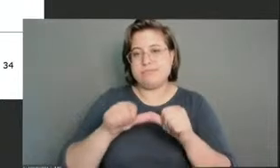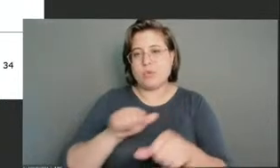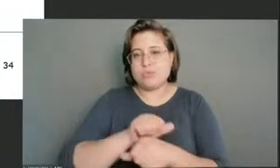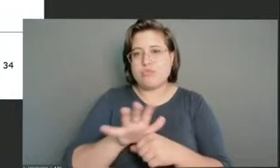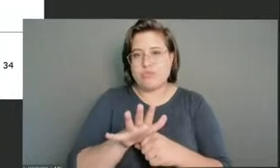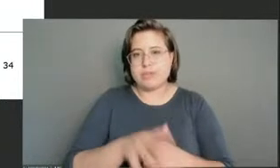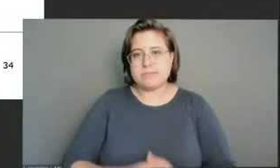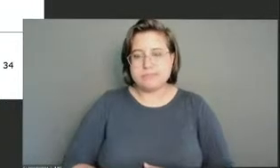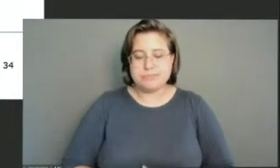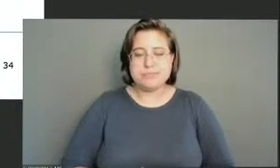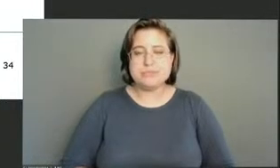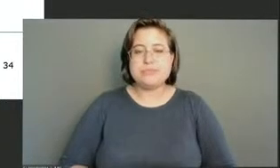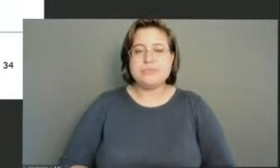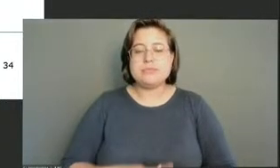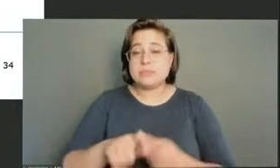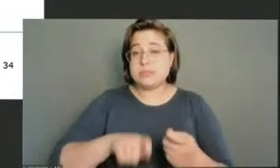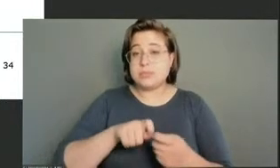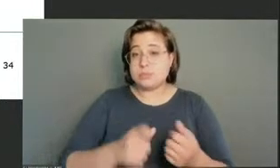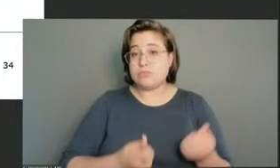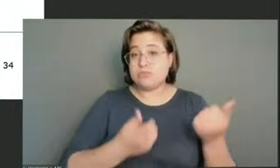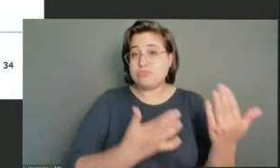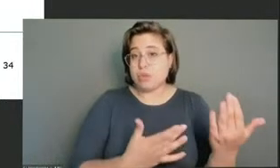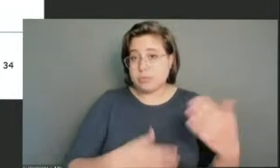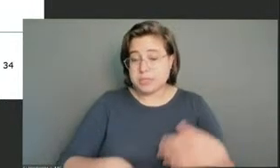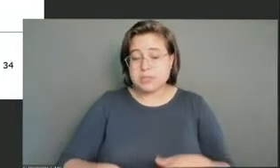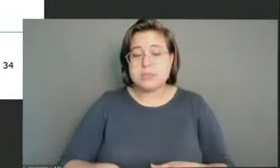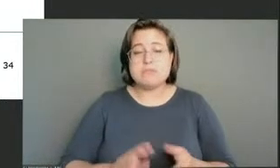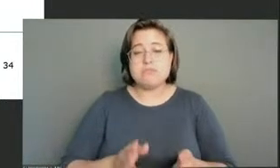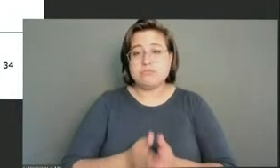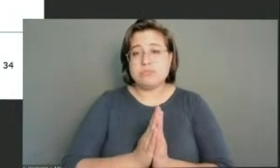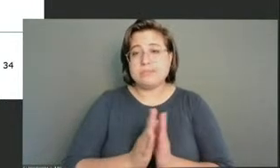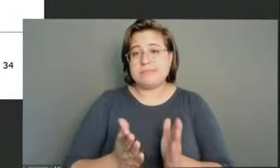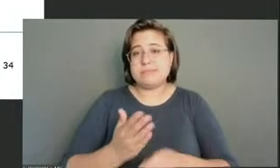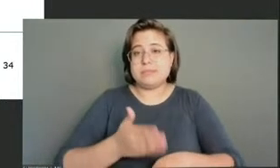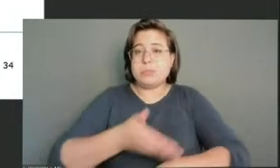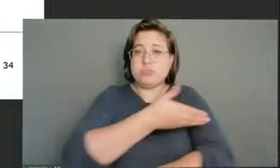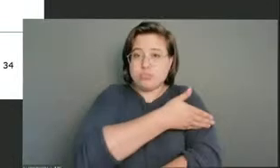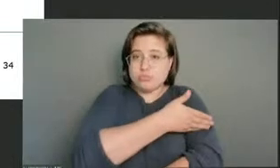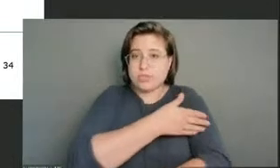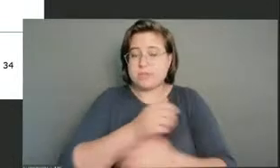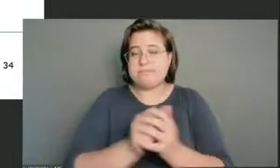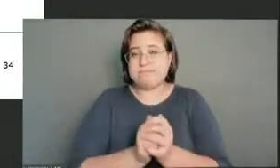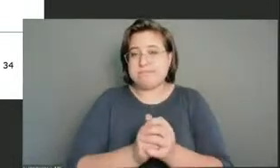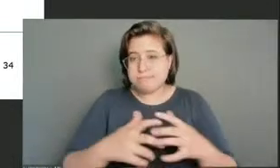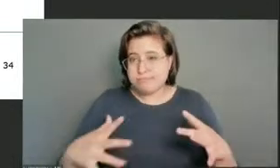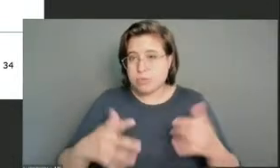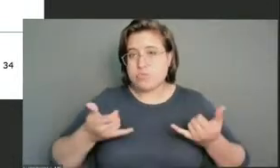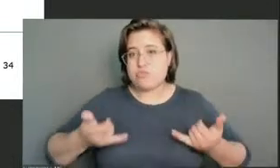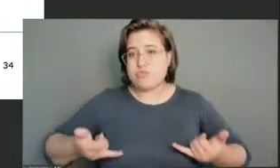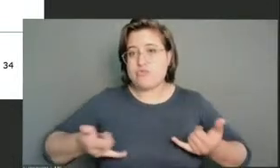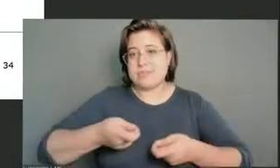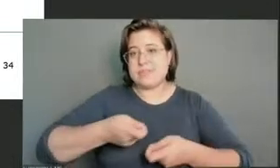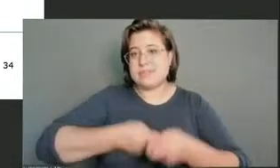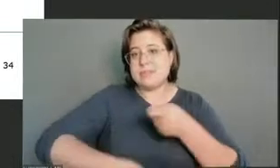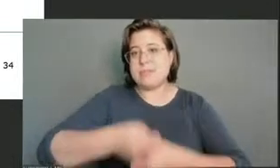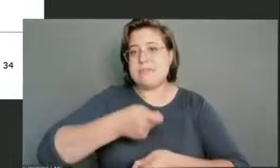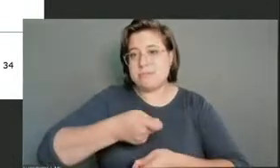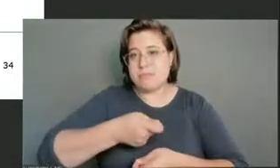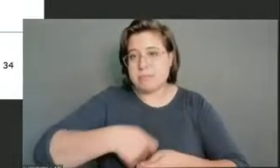particular, our recommendations call for improving and expanding the current supplemental security